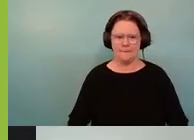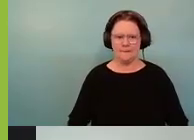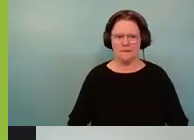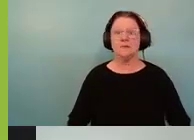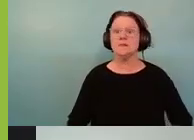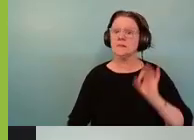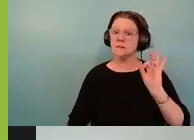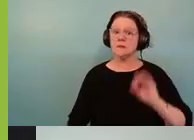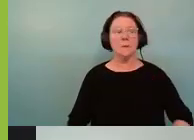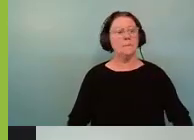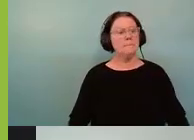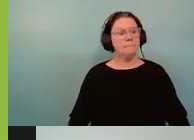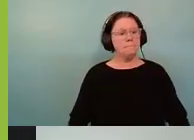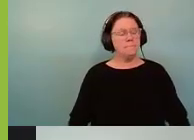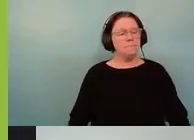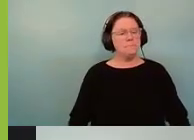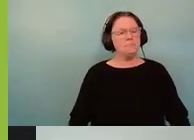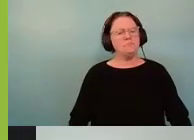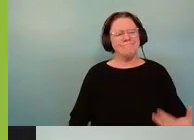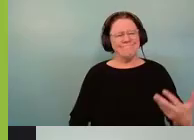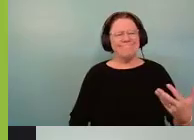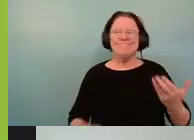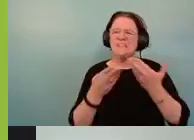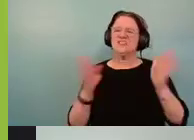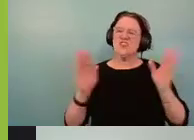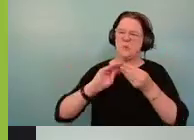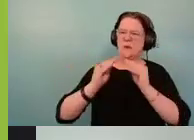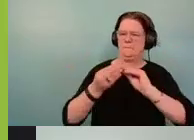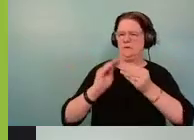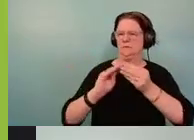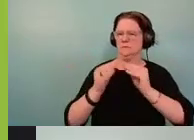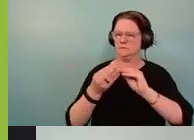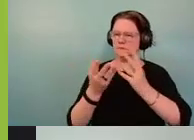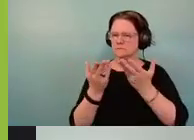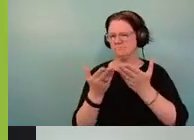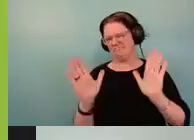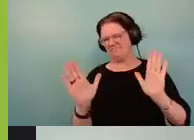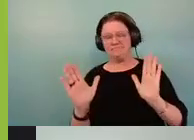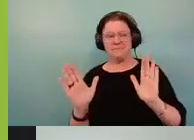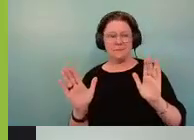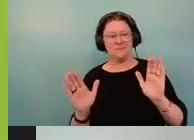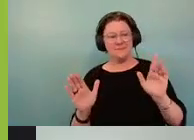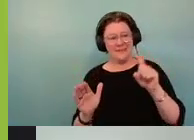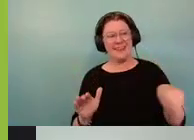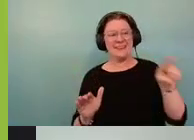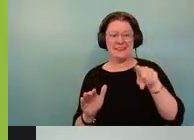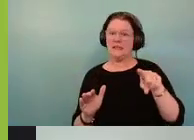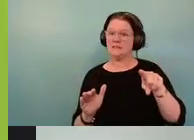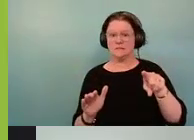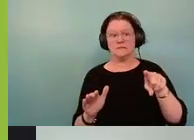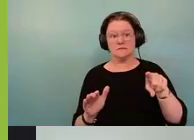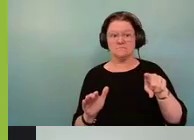All right, so I wanted to address some disability abuse statistics because I think this kind of puts it in